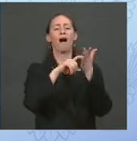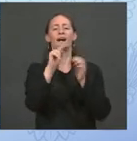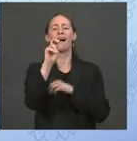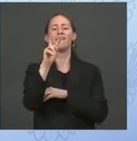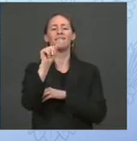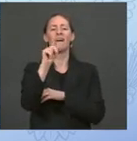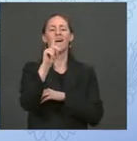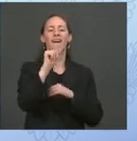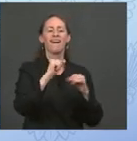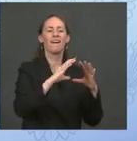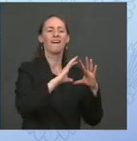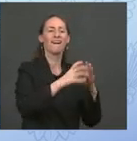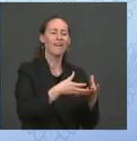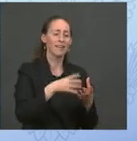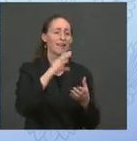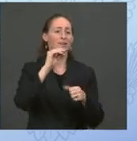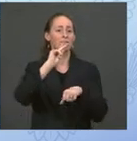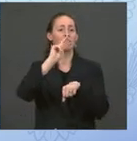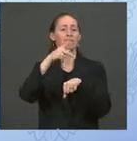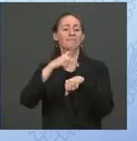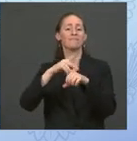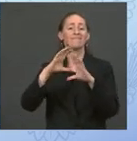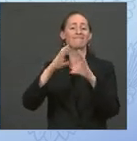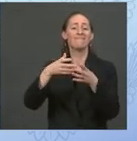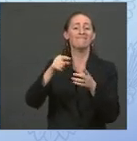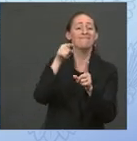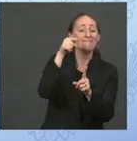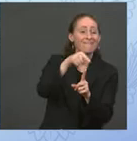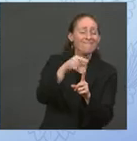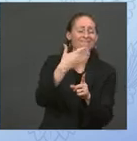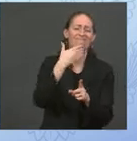for leading by listening to teacher voice.